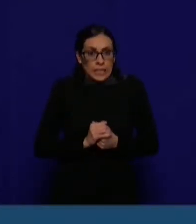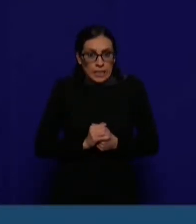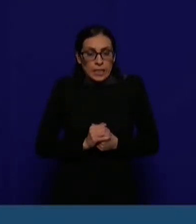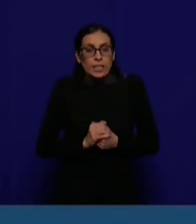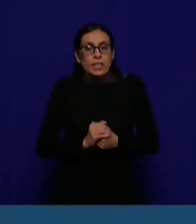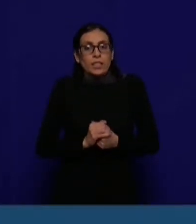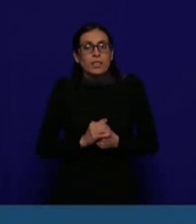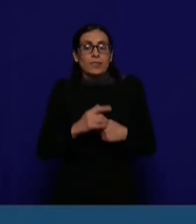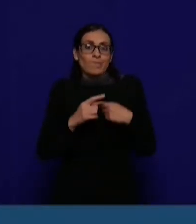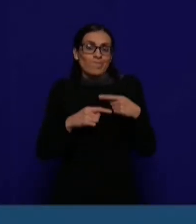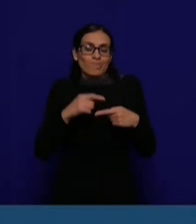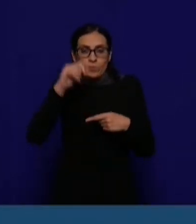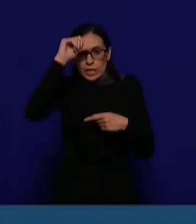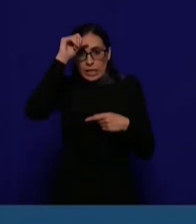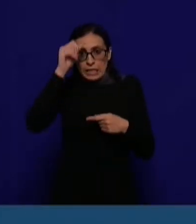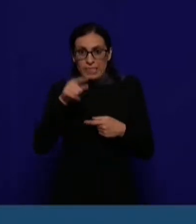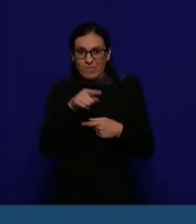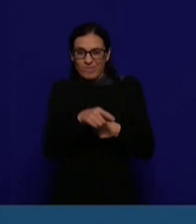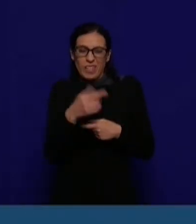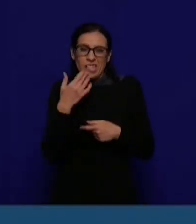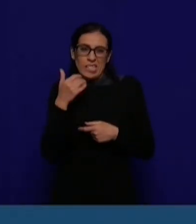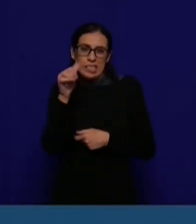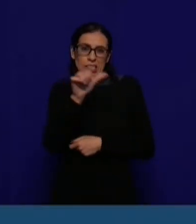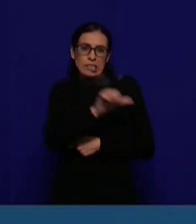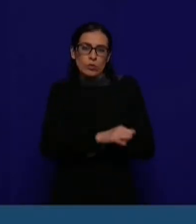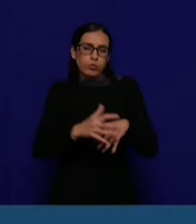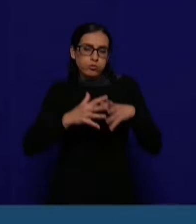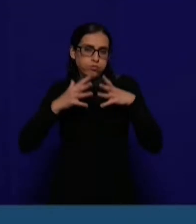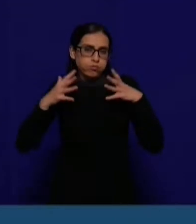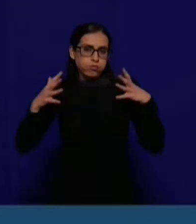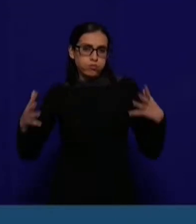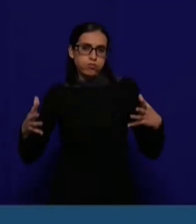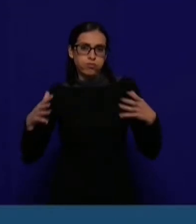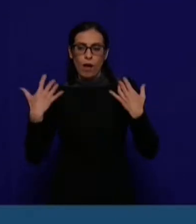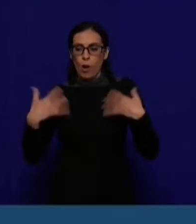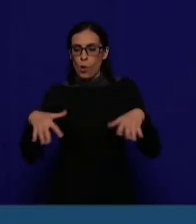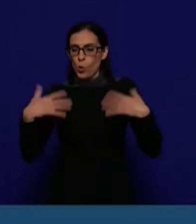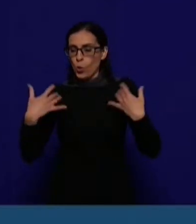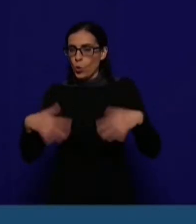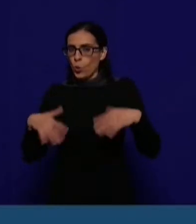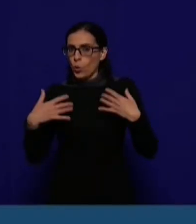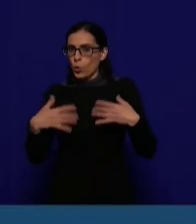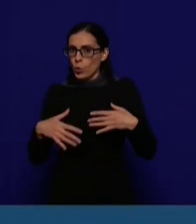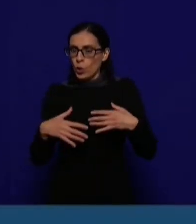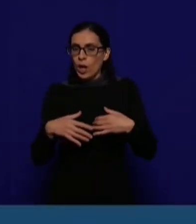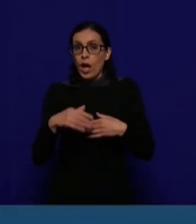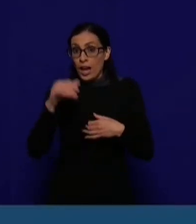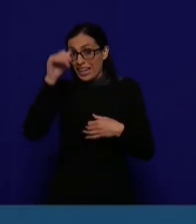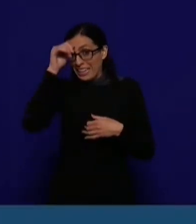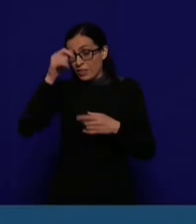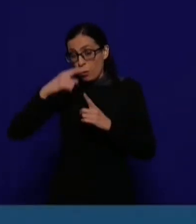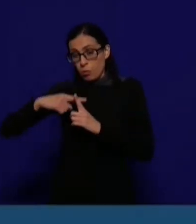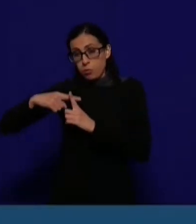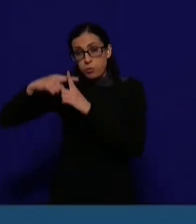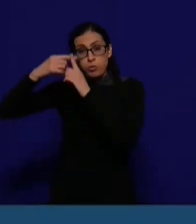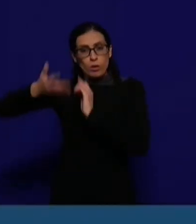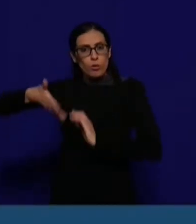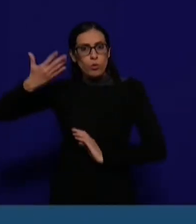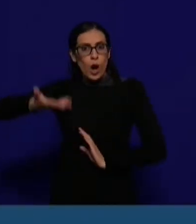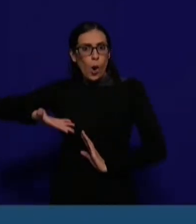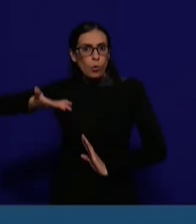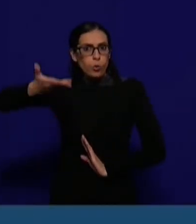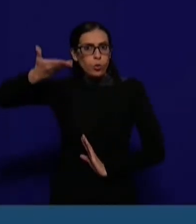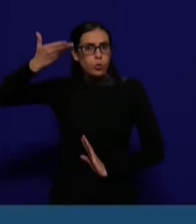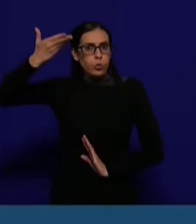sfortuna ħafna fejn qed din naraw li l-ammont ta' każijiet fl-Indja huwa ammont sostanzjali